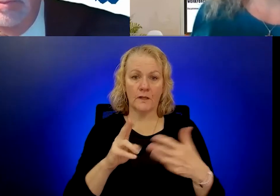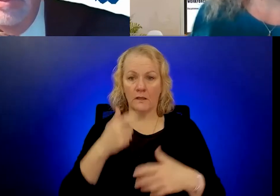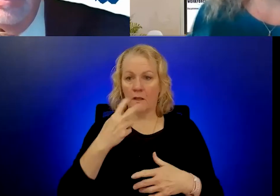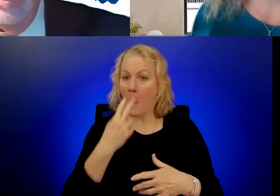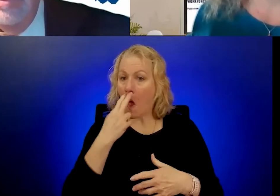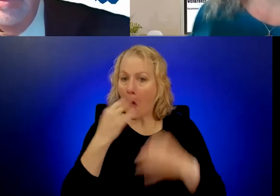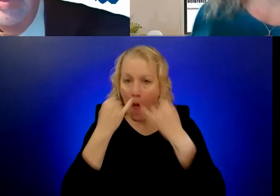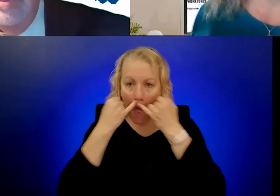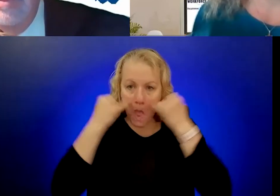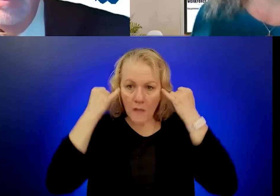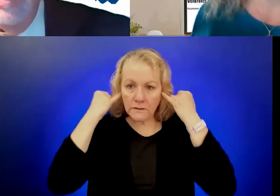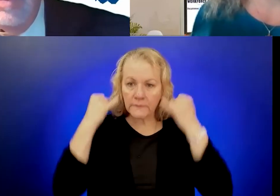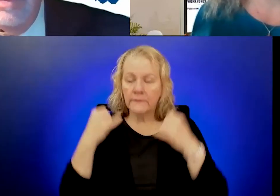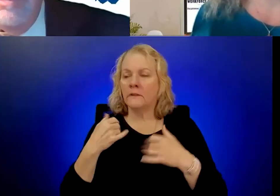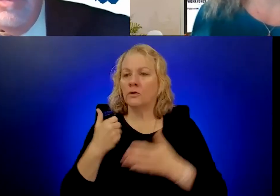oxygen to help. They've